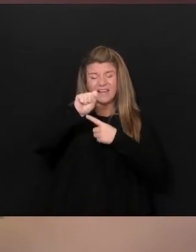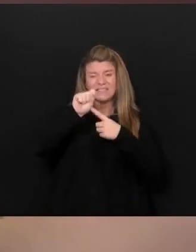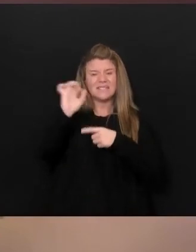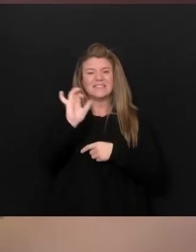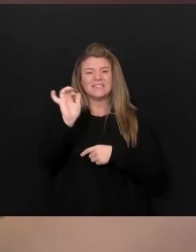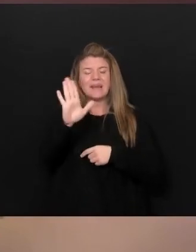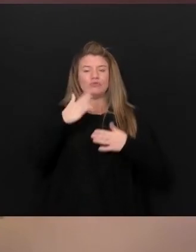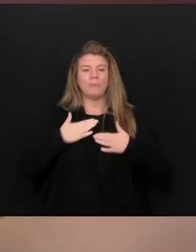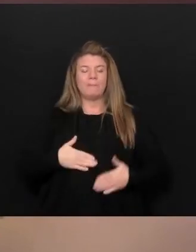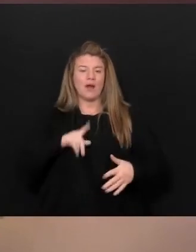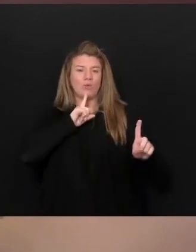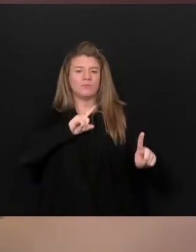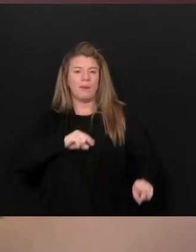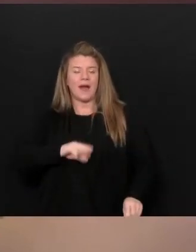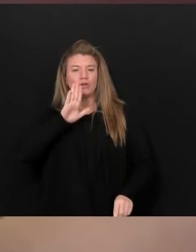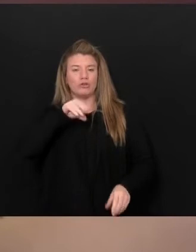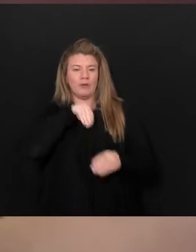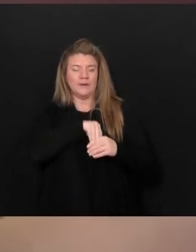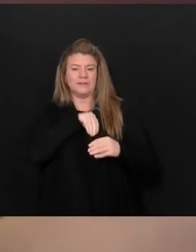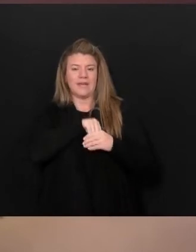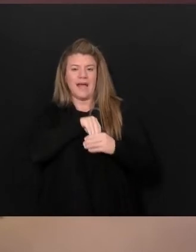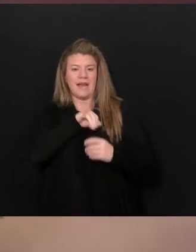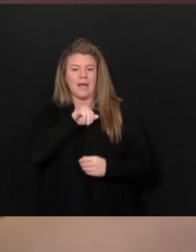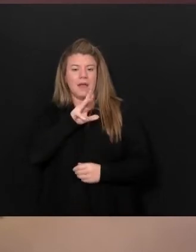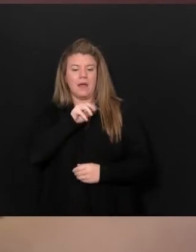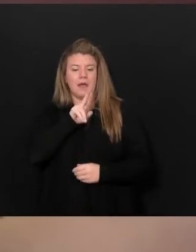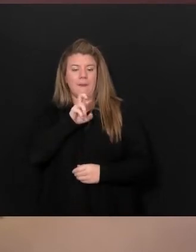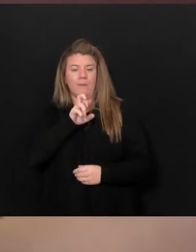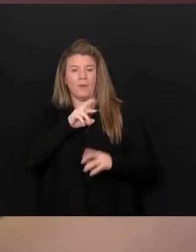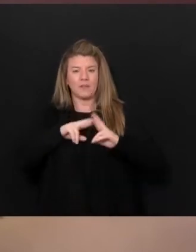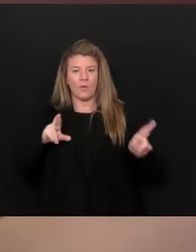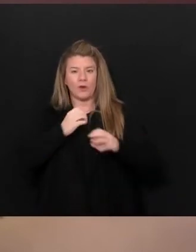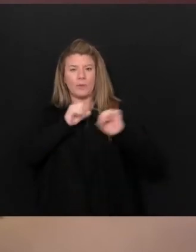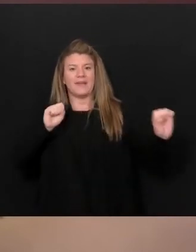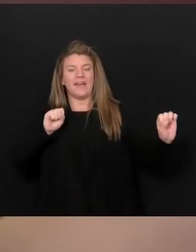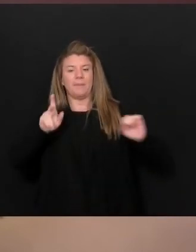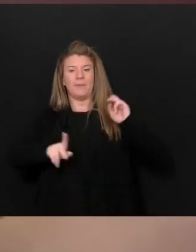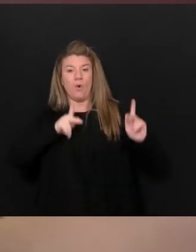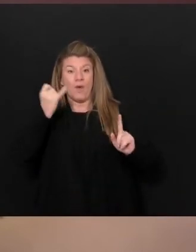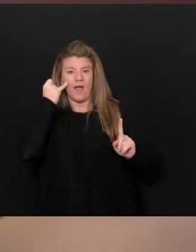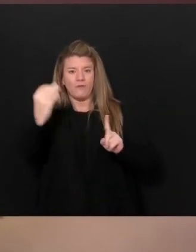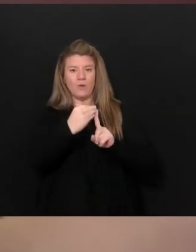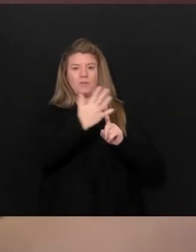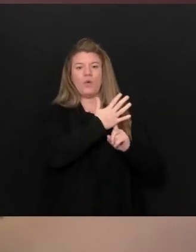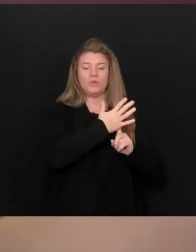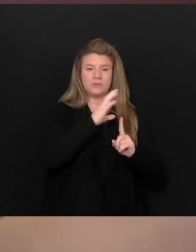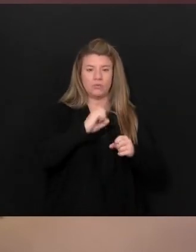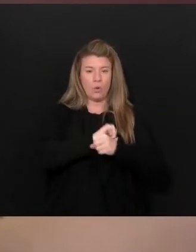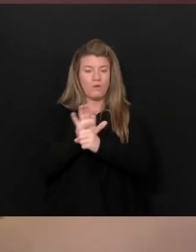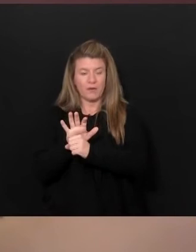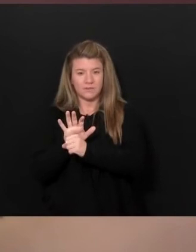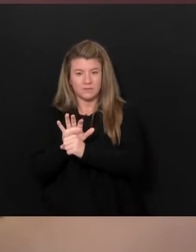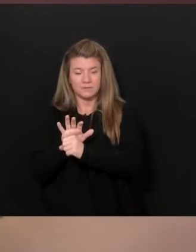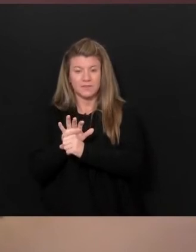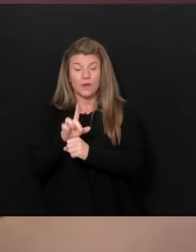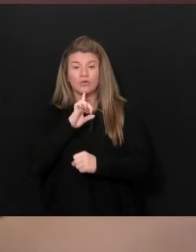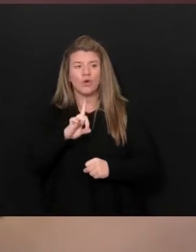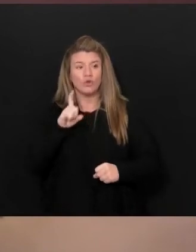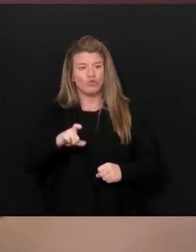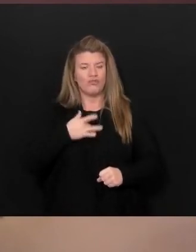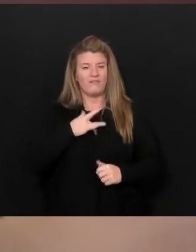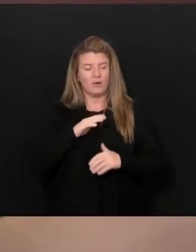immune system activation, which will protect people if you do get exposed to COVID-19. So people should